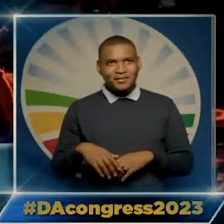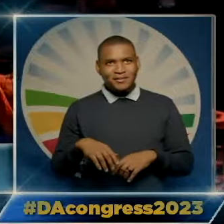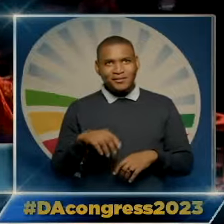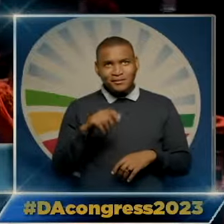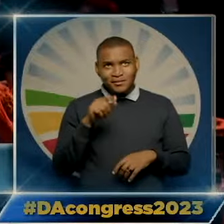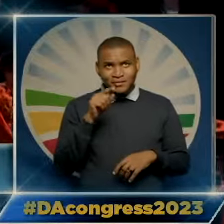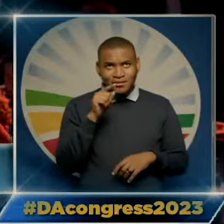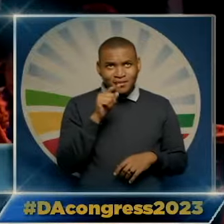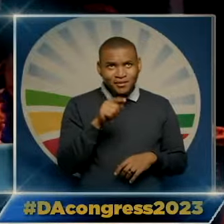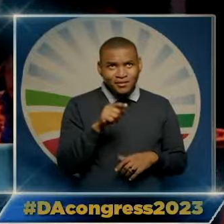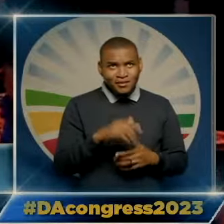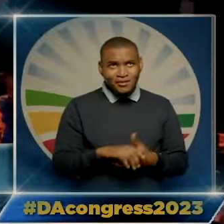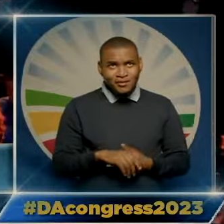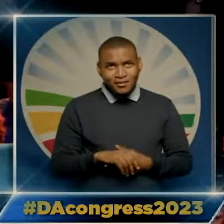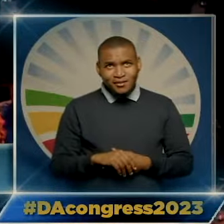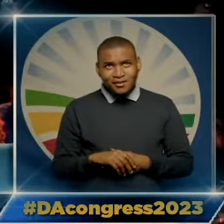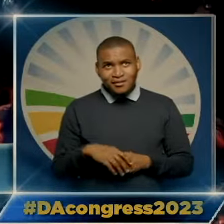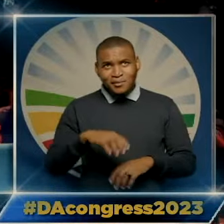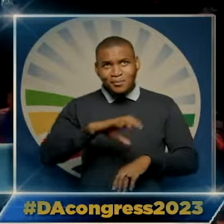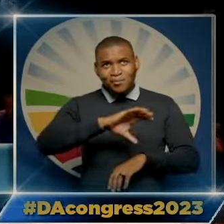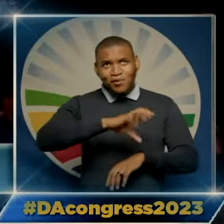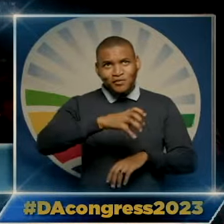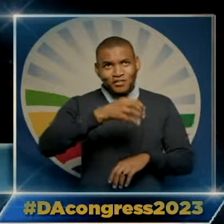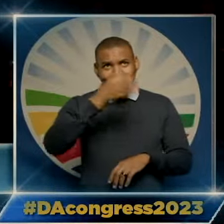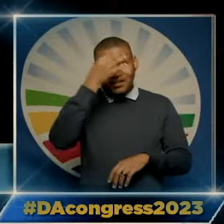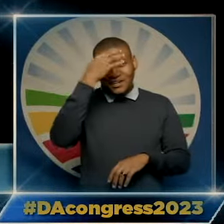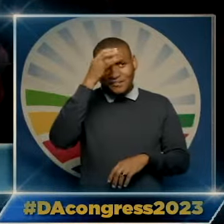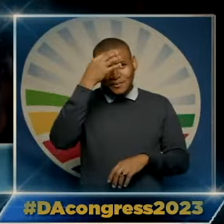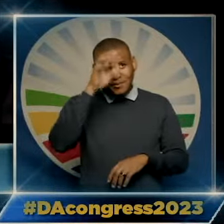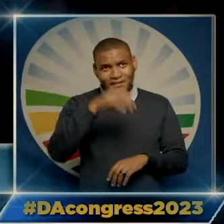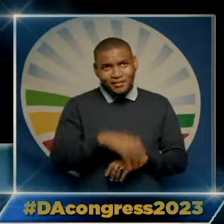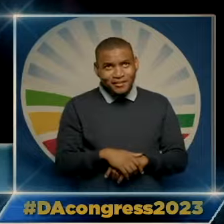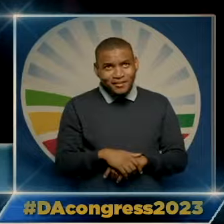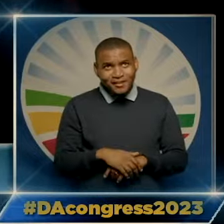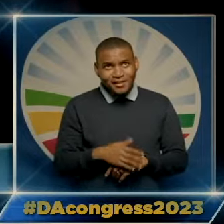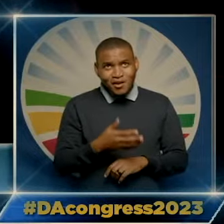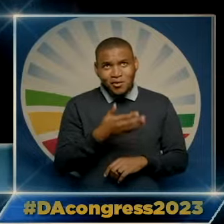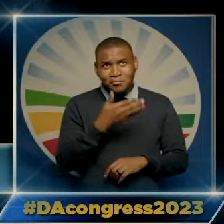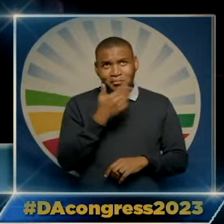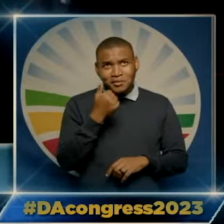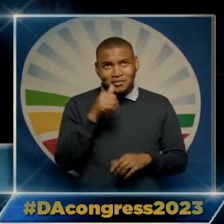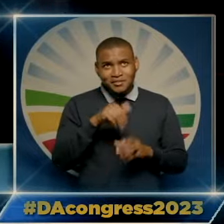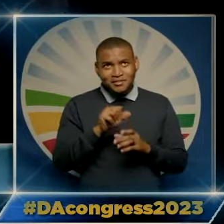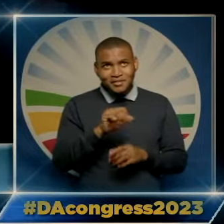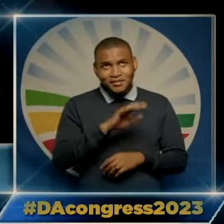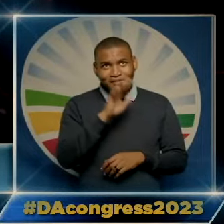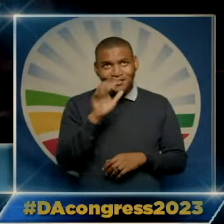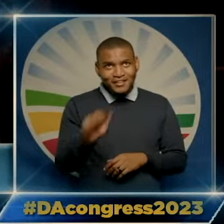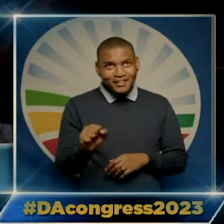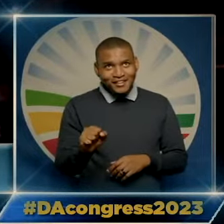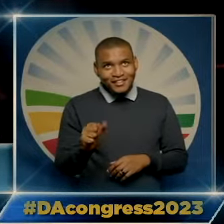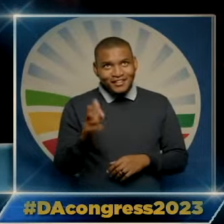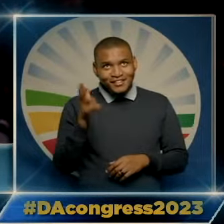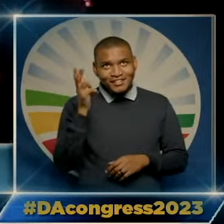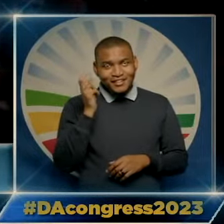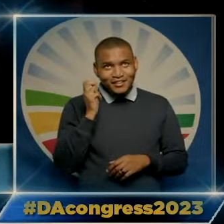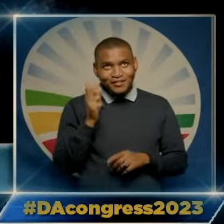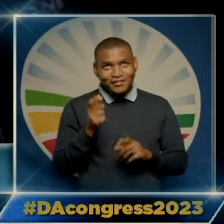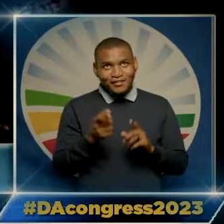the DA's first provincial governor, and incidentally, the best in South Africa. Viskap